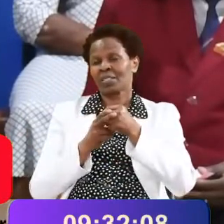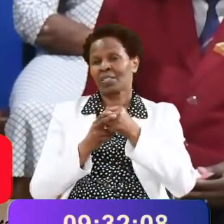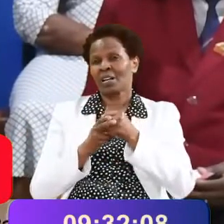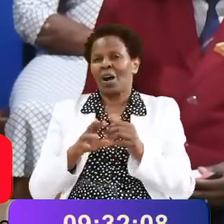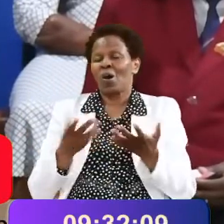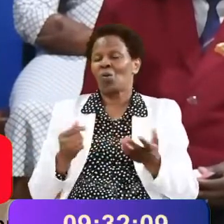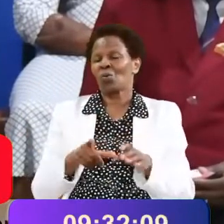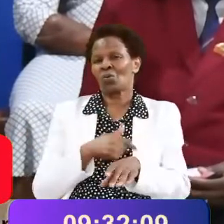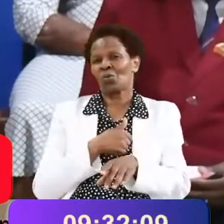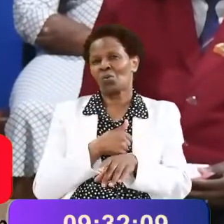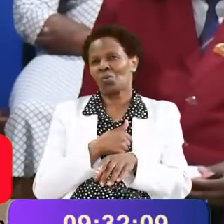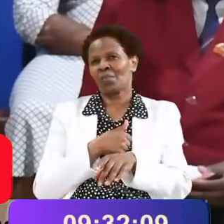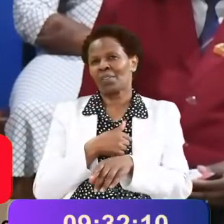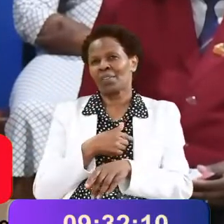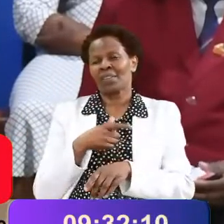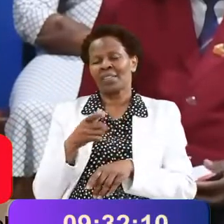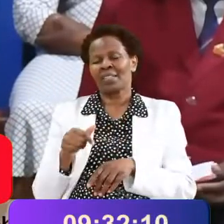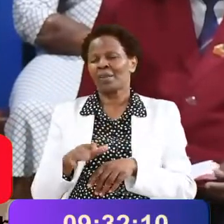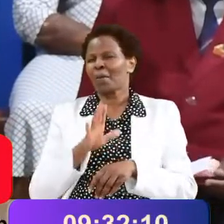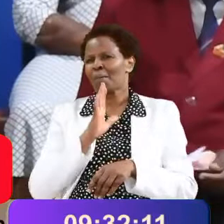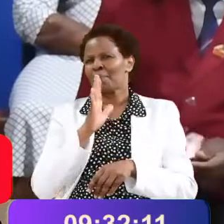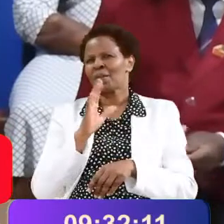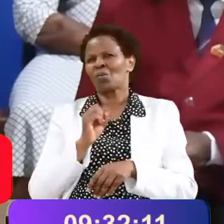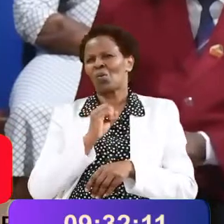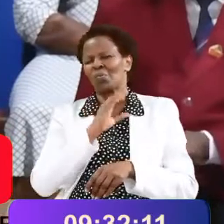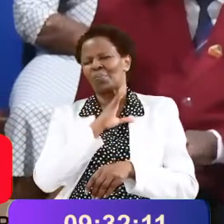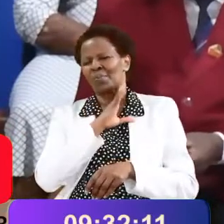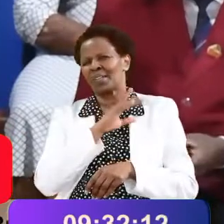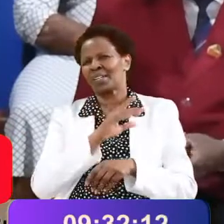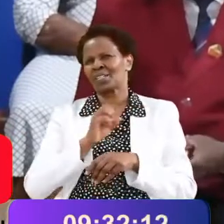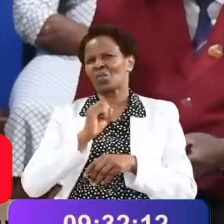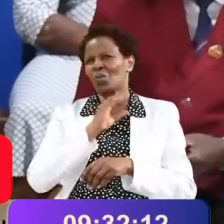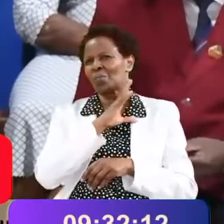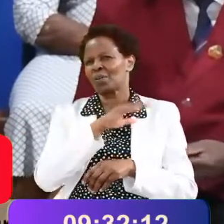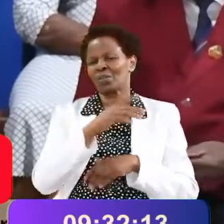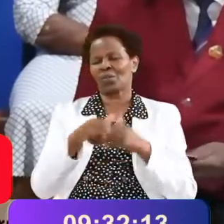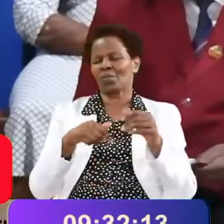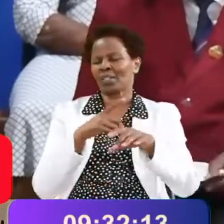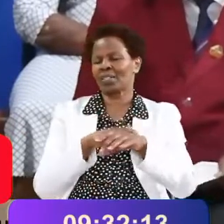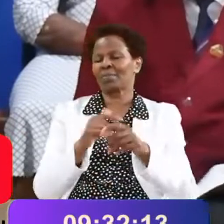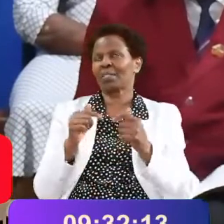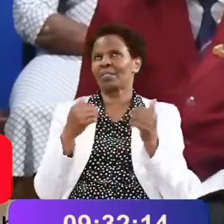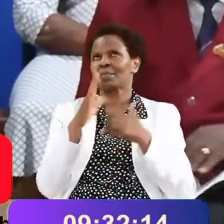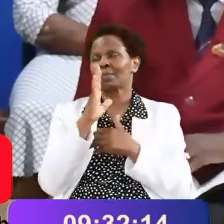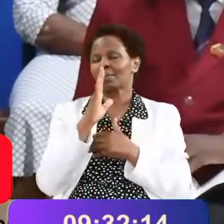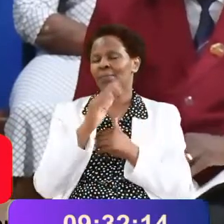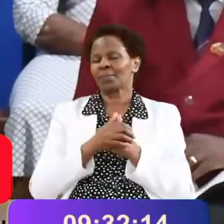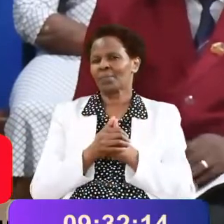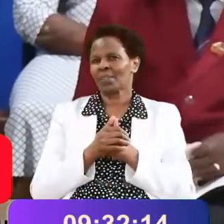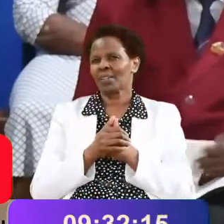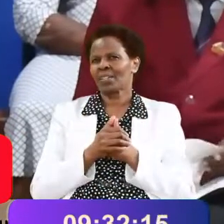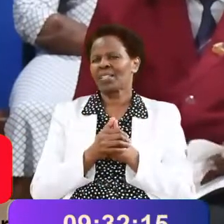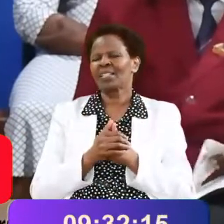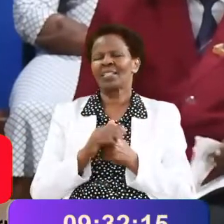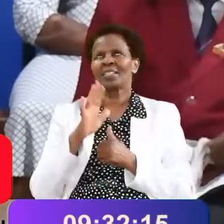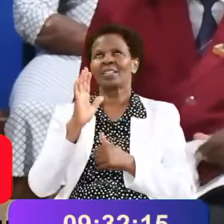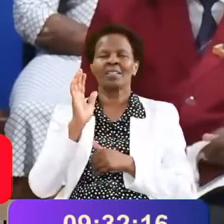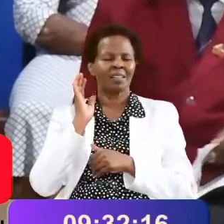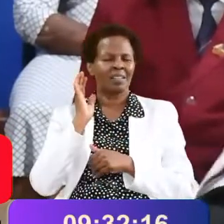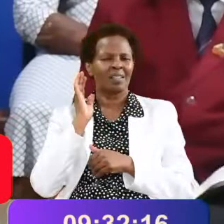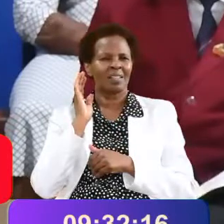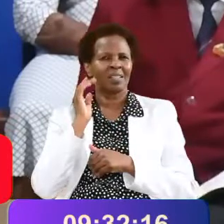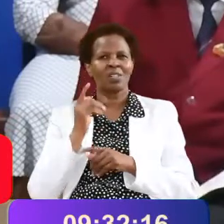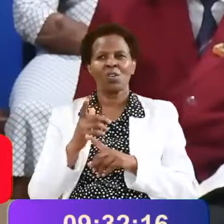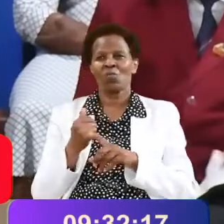long shall I bear with this evil congregation who complain against me? I have heard the complaints which the children of